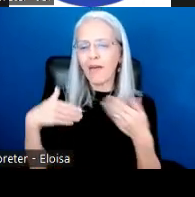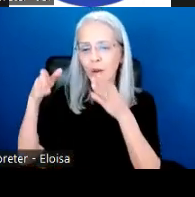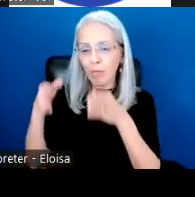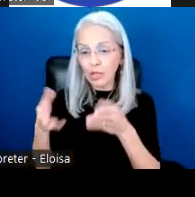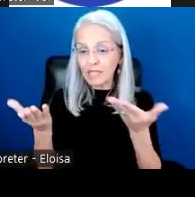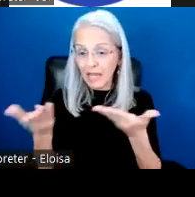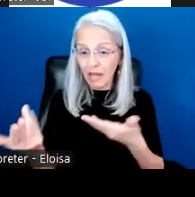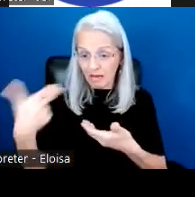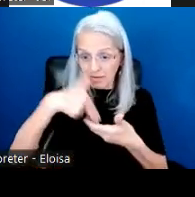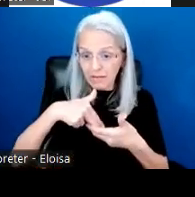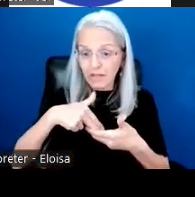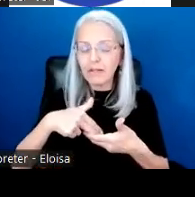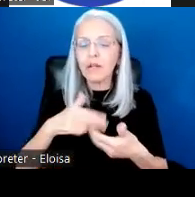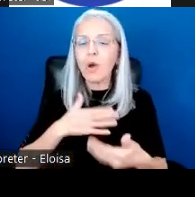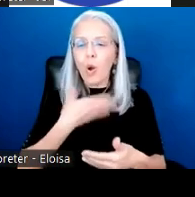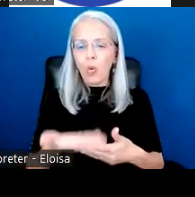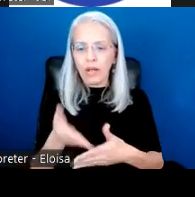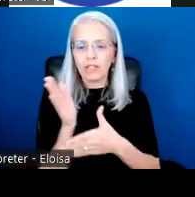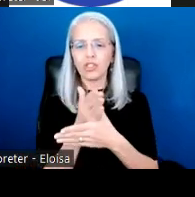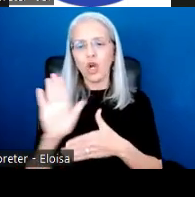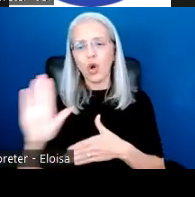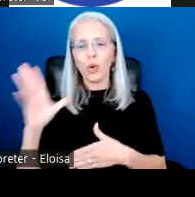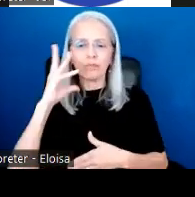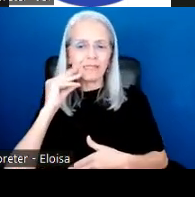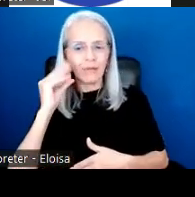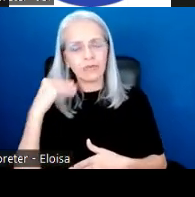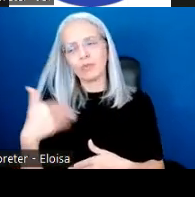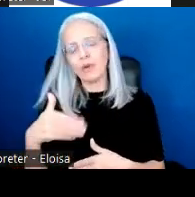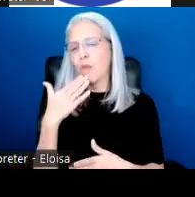is really willing to share so personally. Thank you so much,